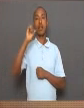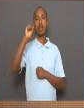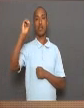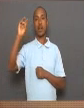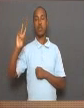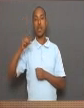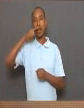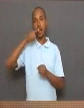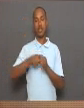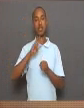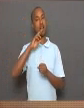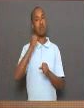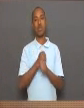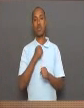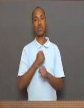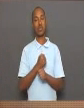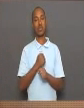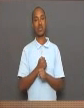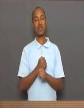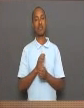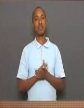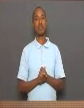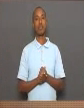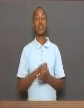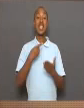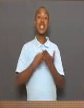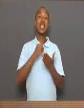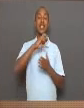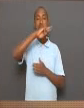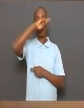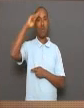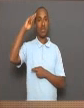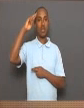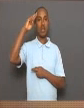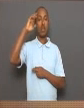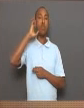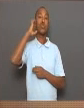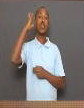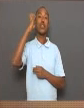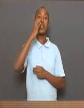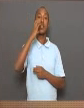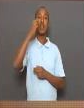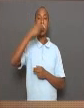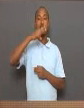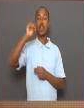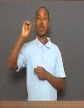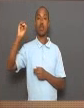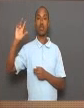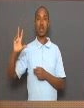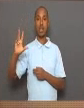dioxide gases are produced instead. This is because concentrated nitric